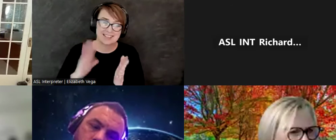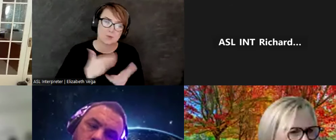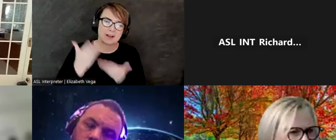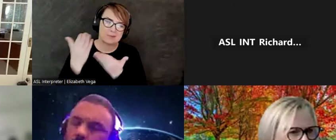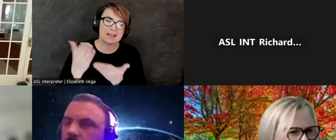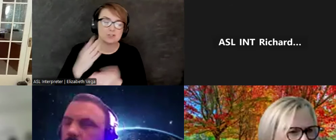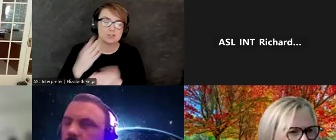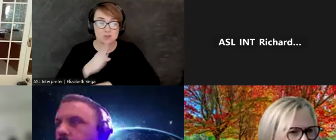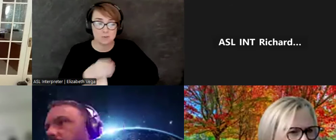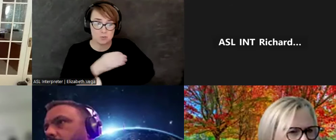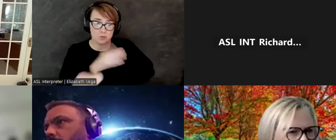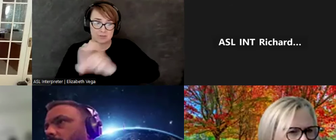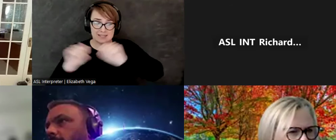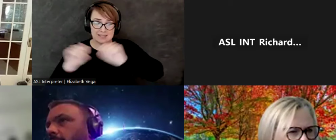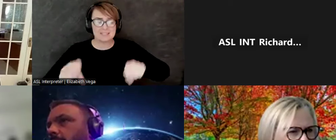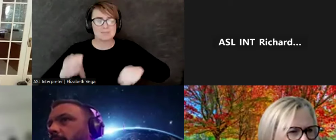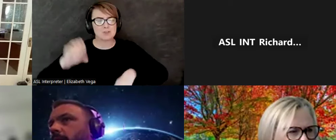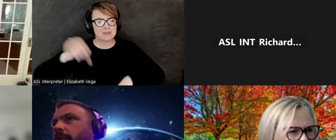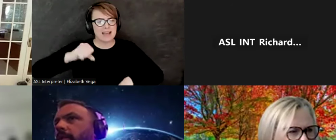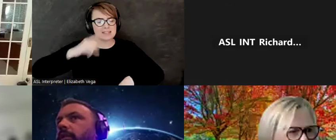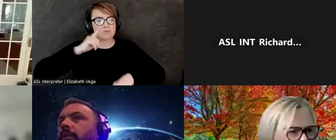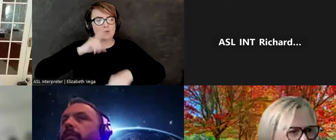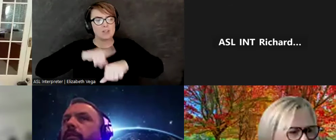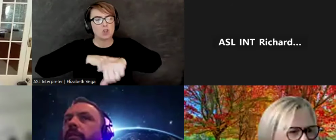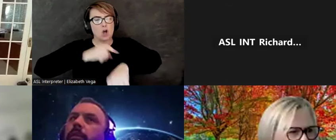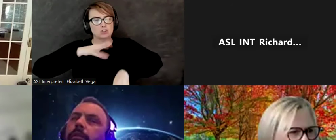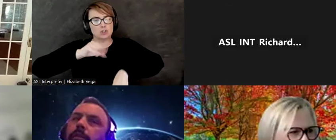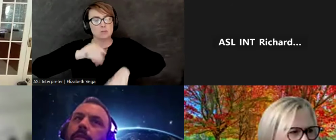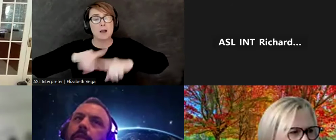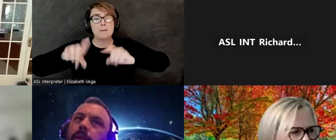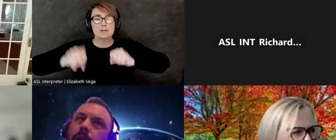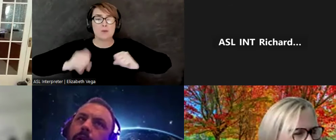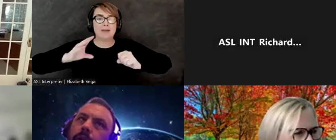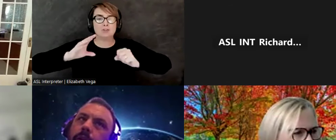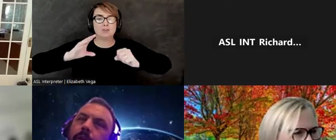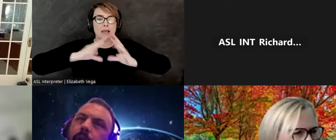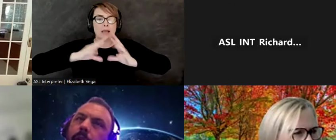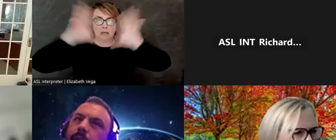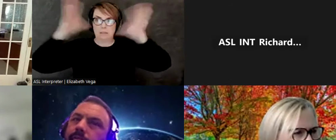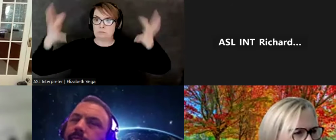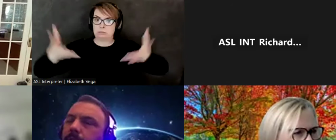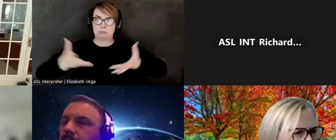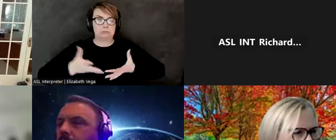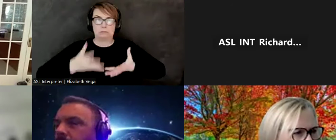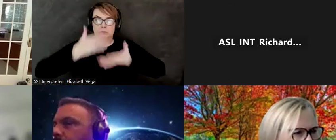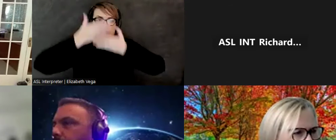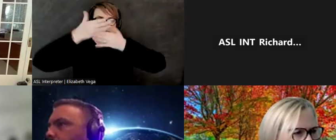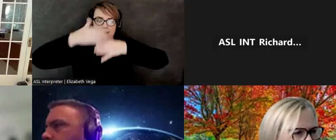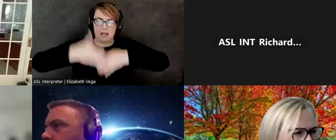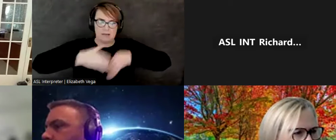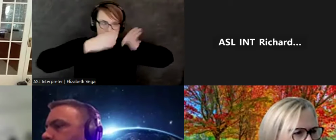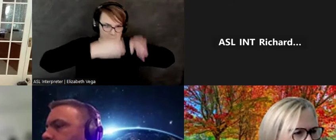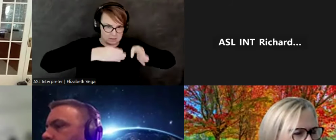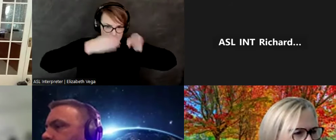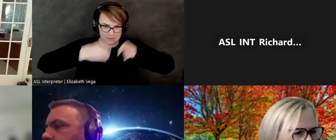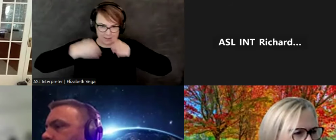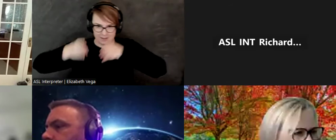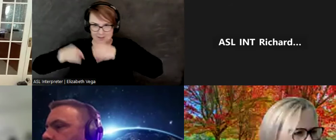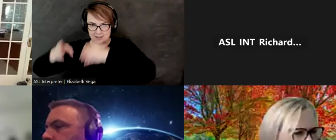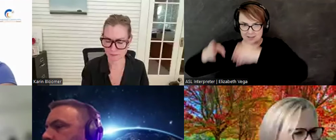long term, but you have to break it down. We can't look at what should be happening if we don't understand the difference between what should